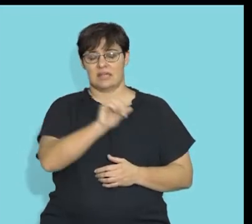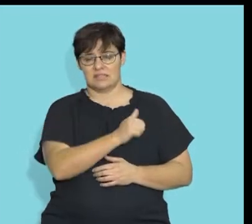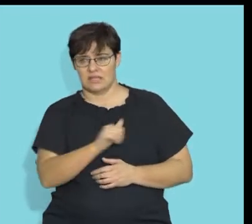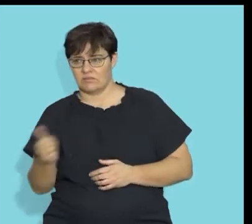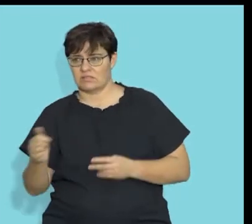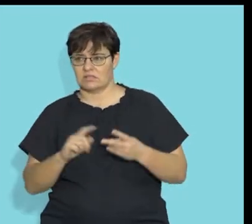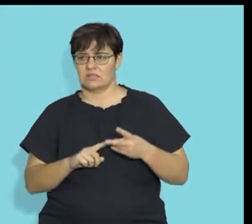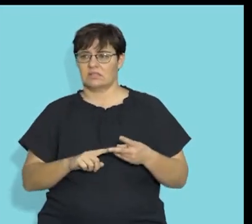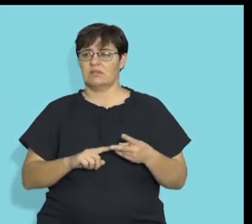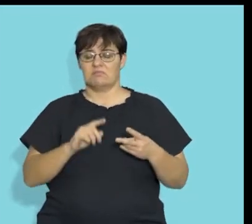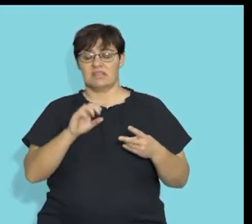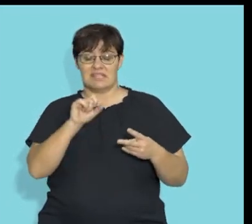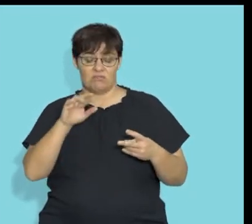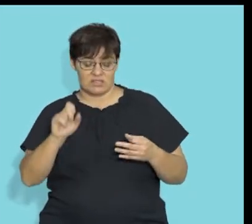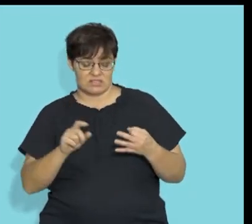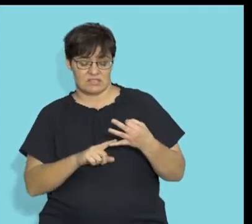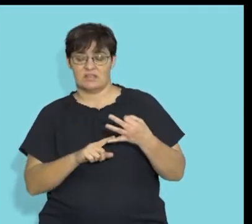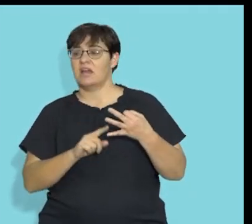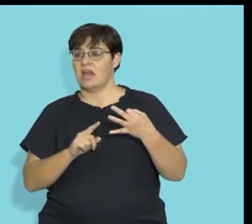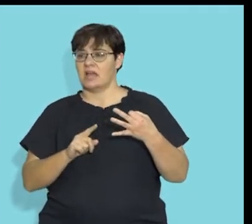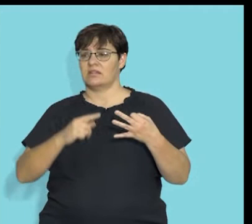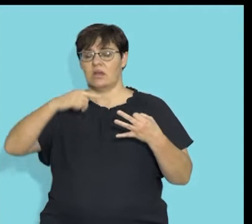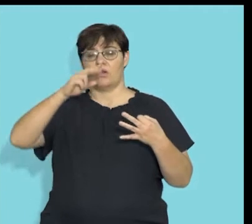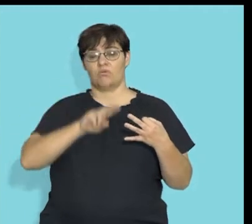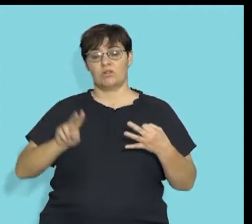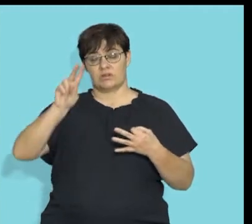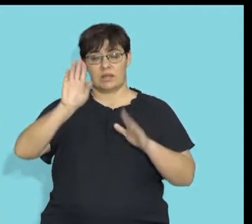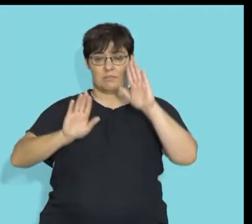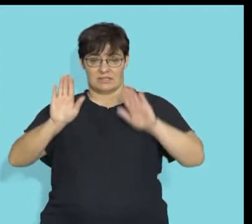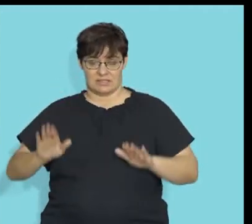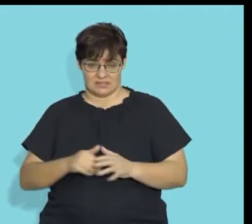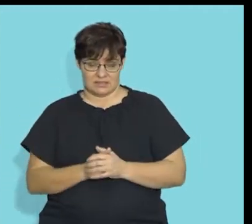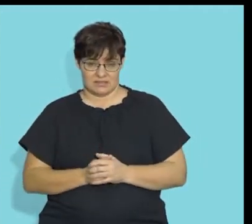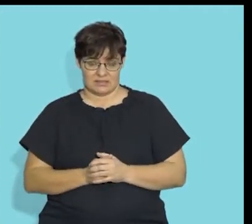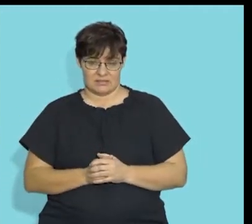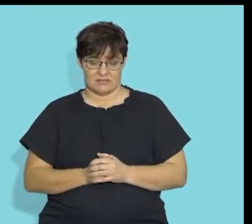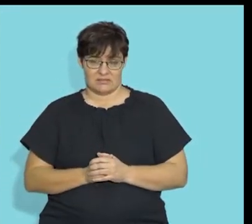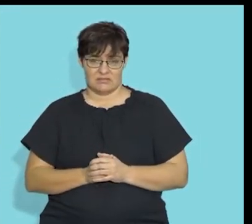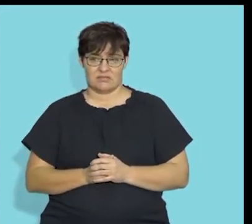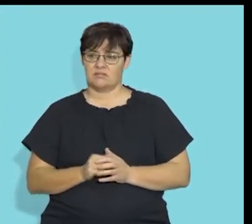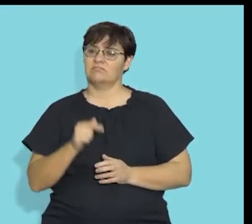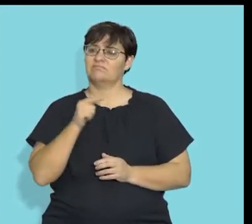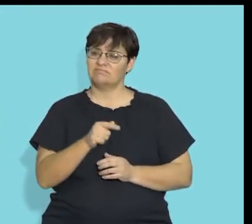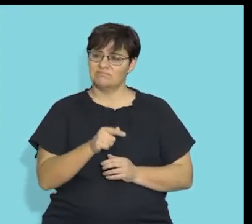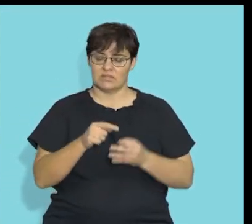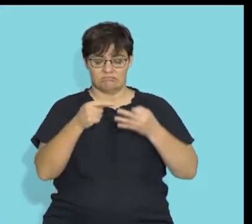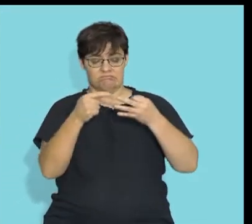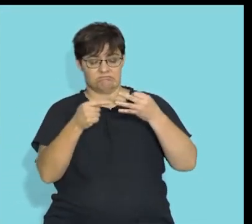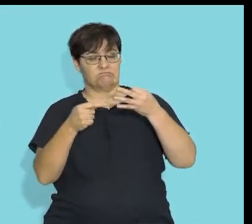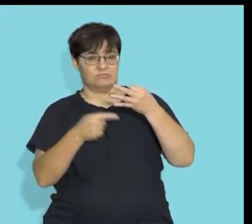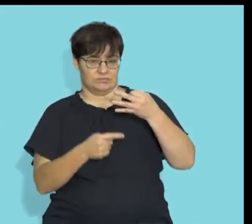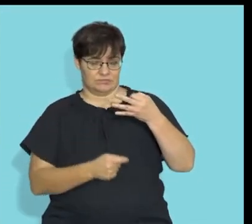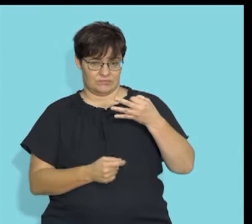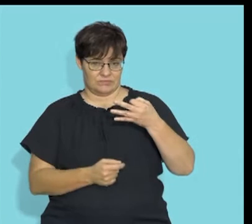sequences, series, as well as quadratic patterns. So arithmetic sequences, series,